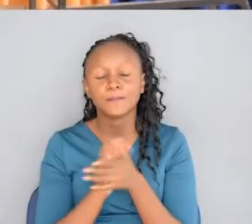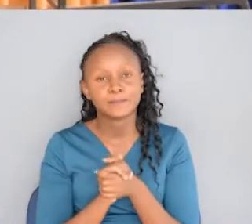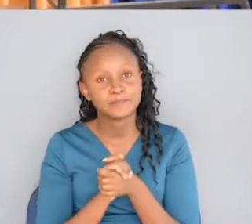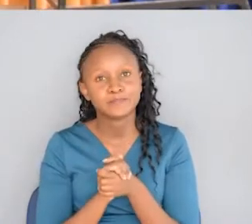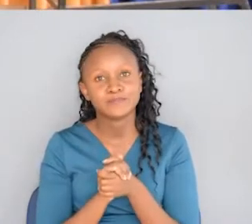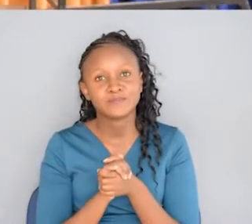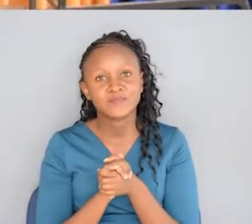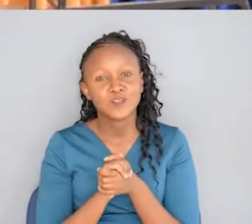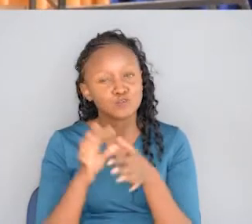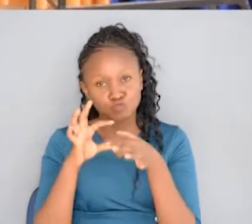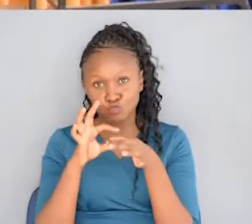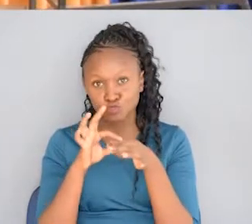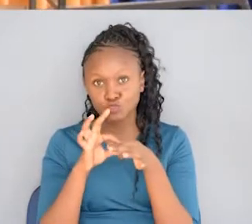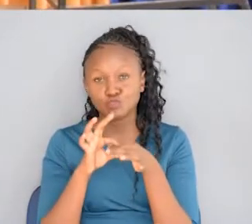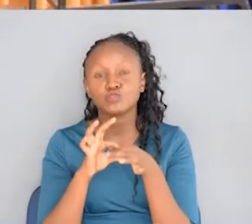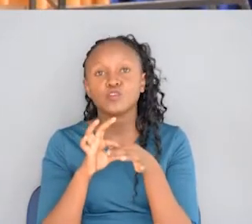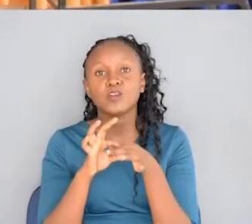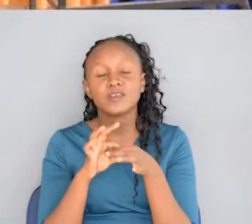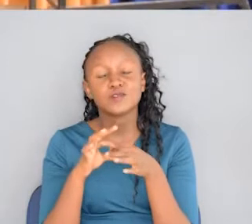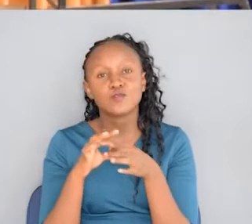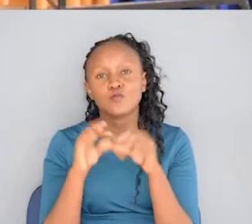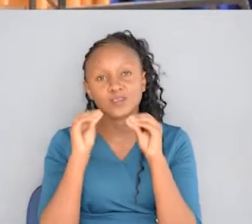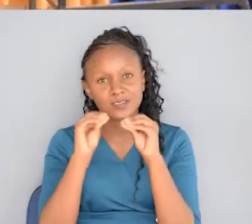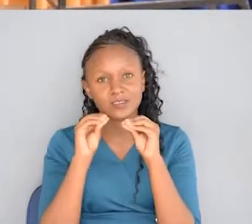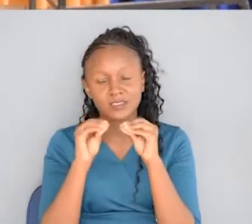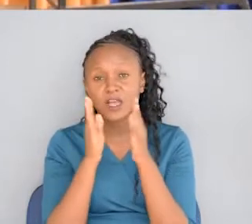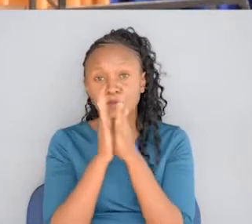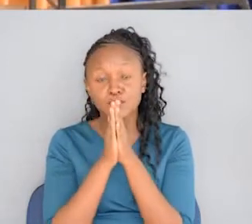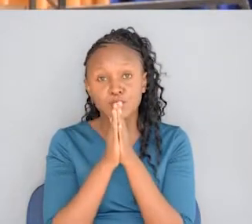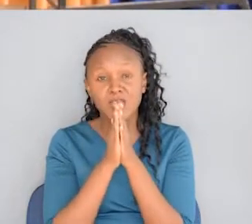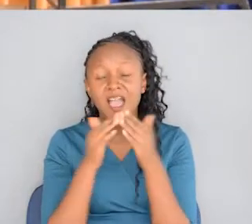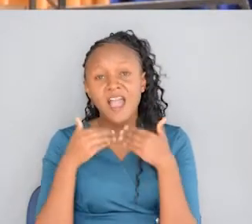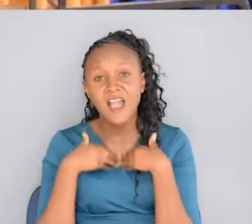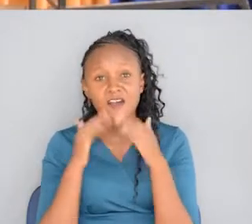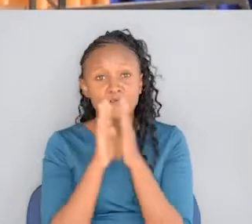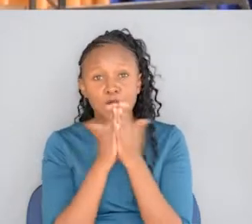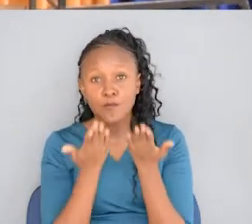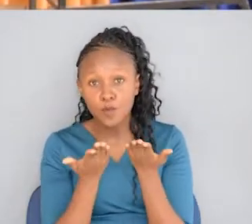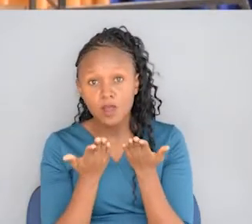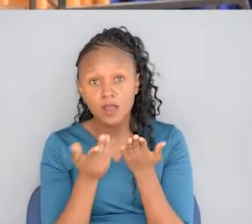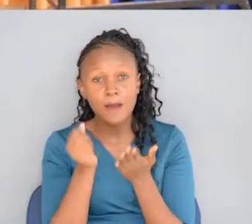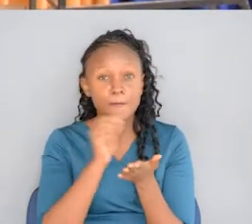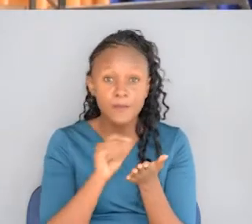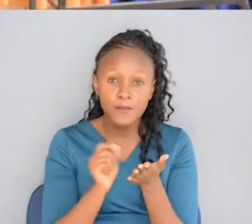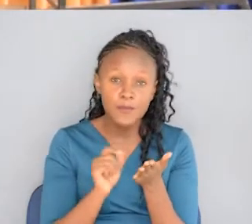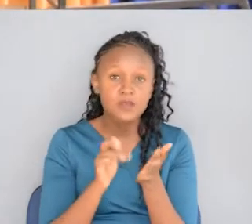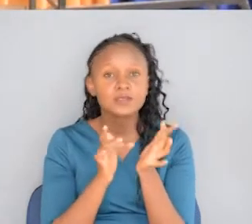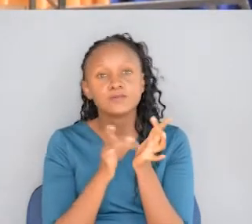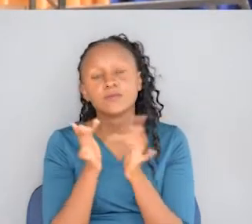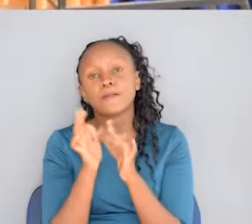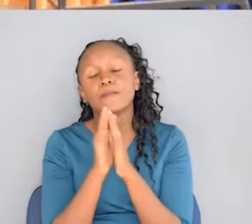participate in this teaching. I pray that you all have a book, a pen, and the Bible. Yeah? Yes,